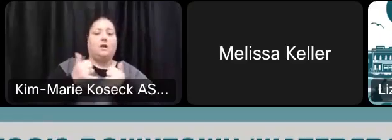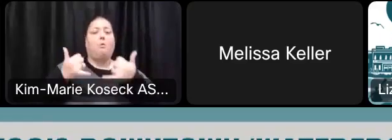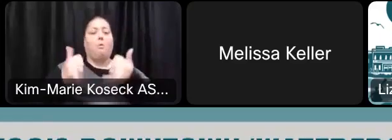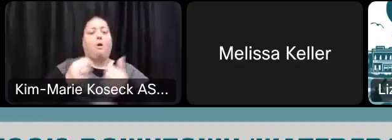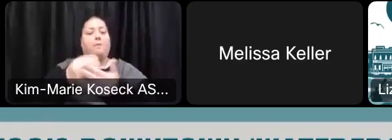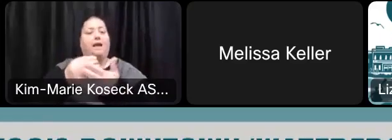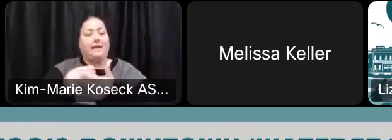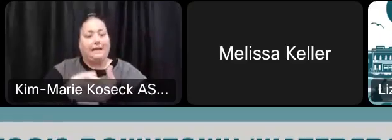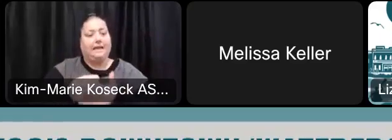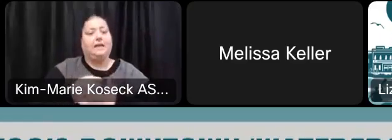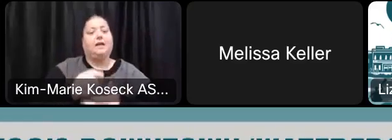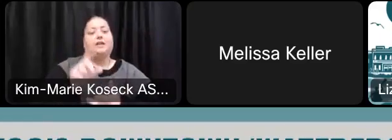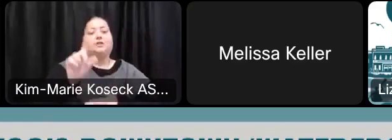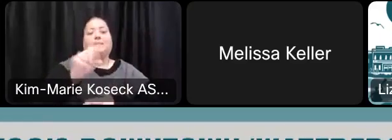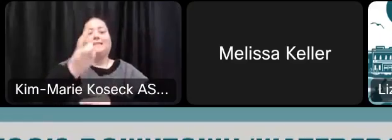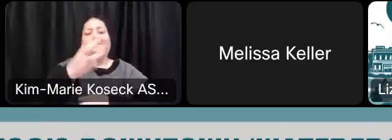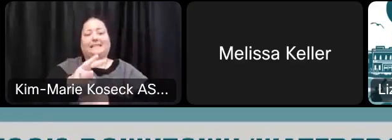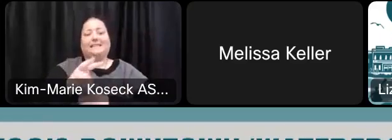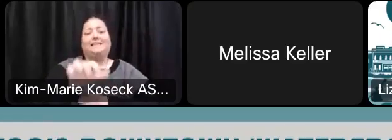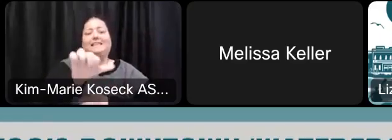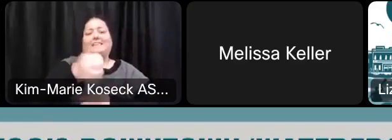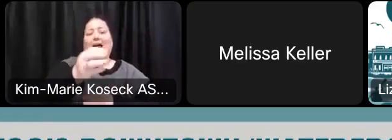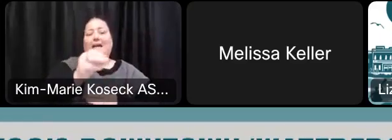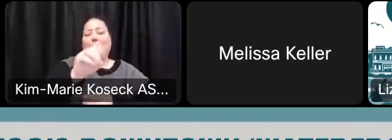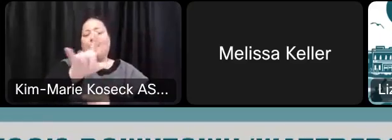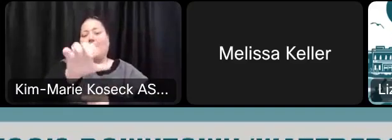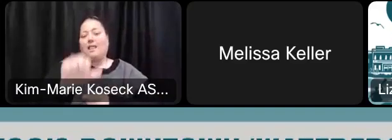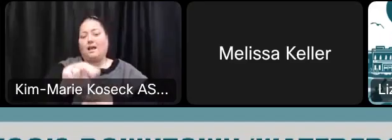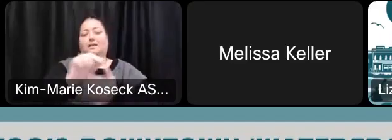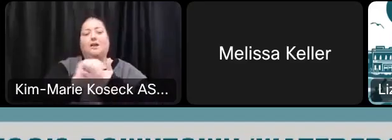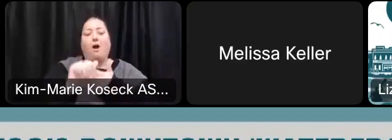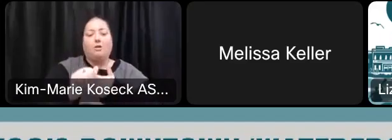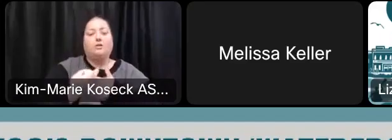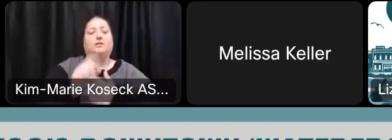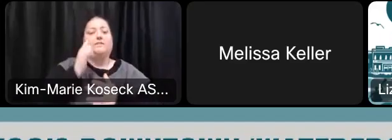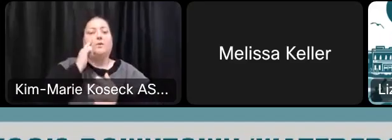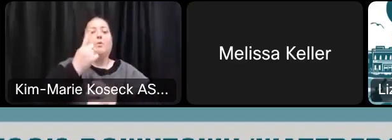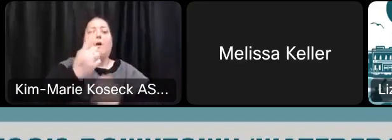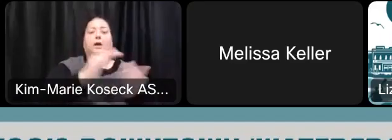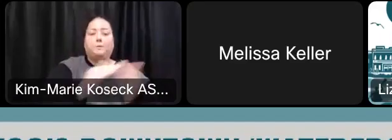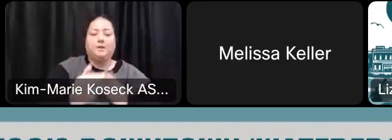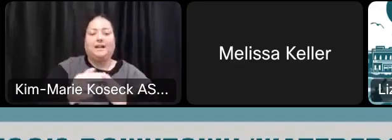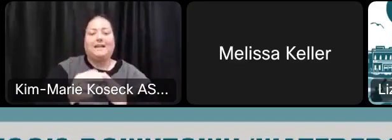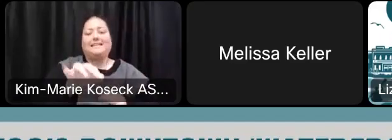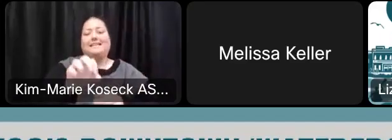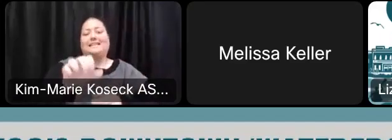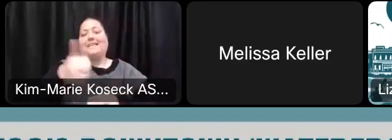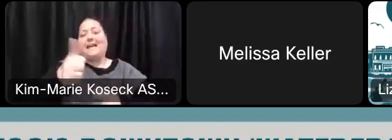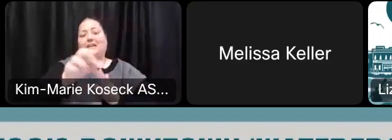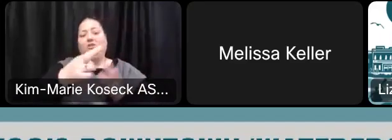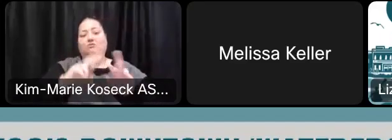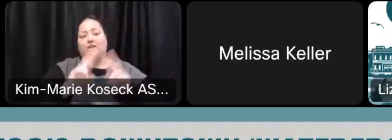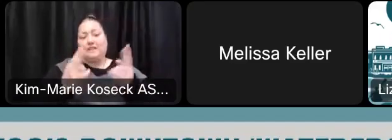in 2016. It's a $10 million award to one community in each of the state's 10 regions to